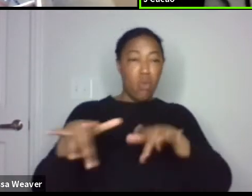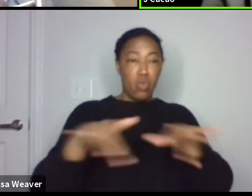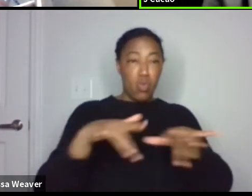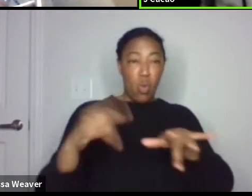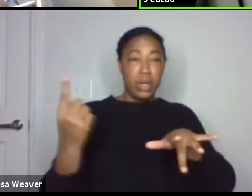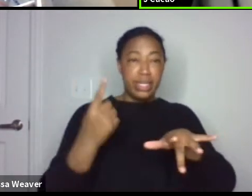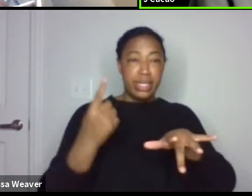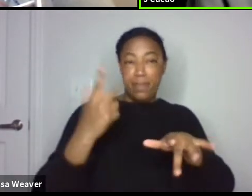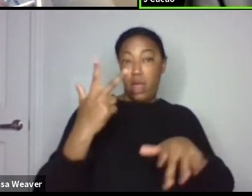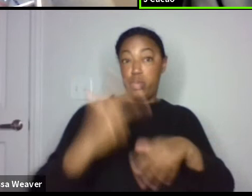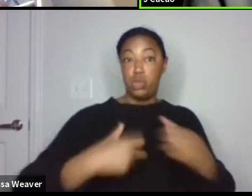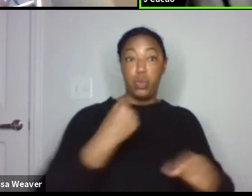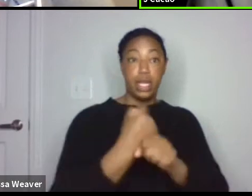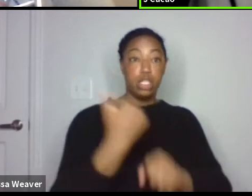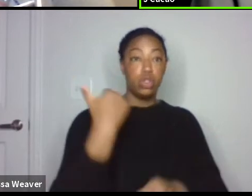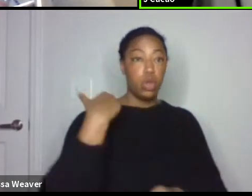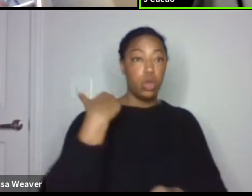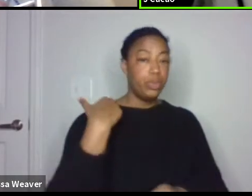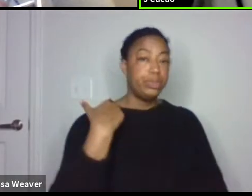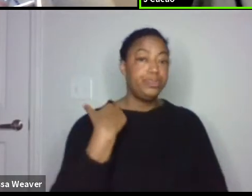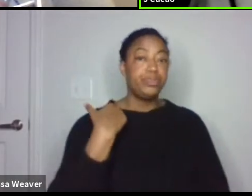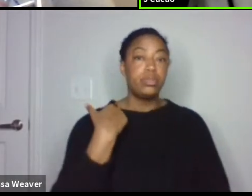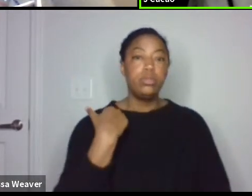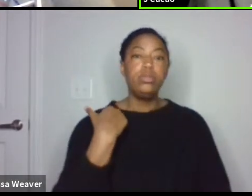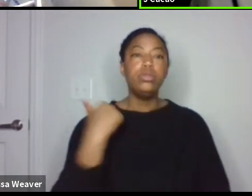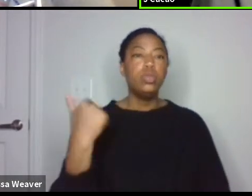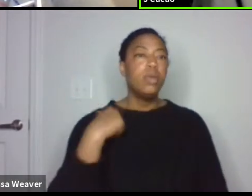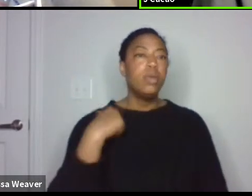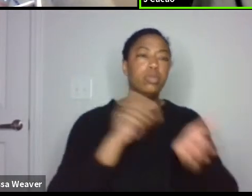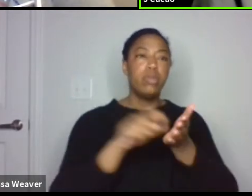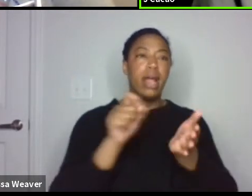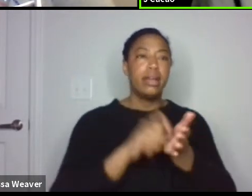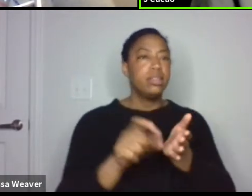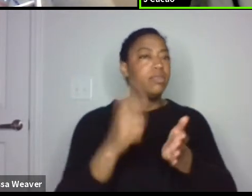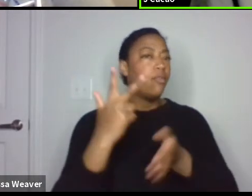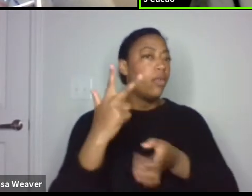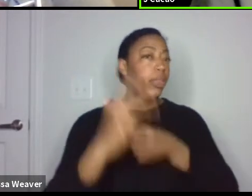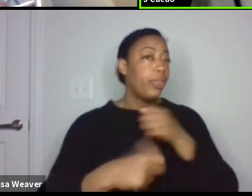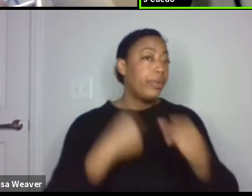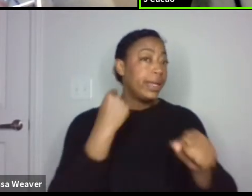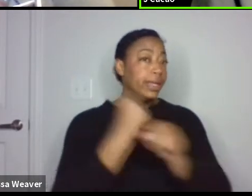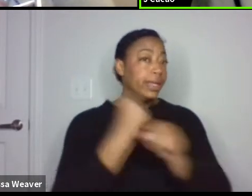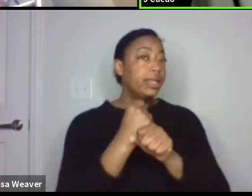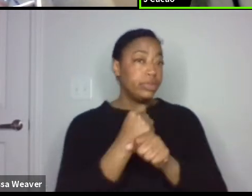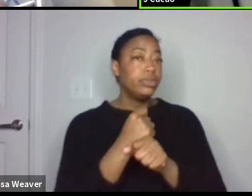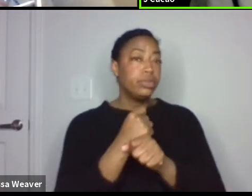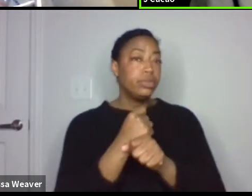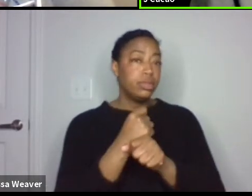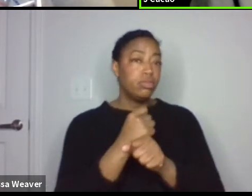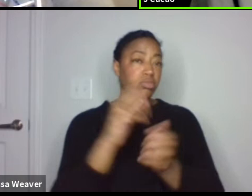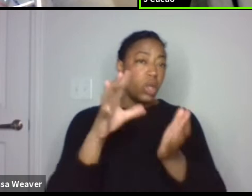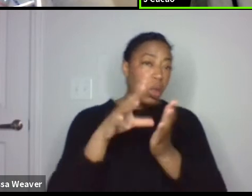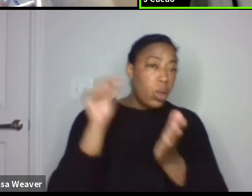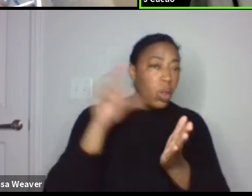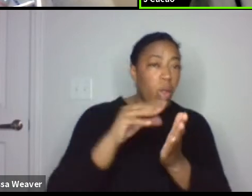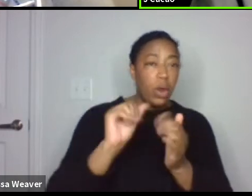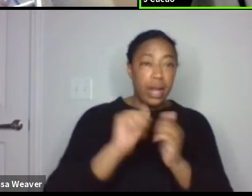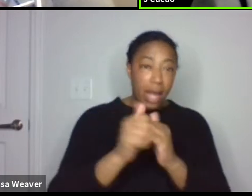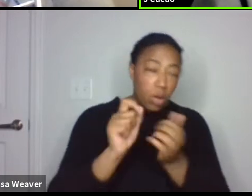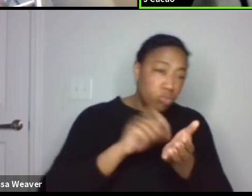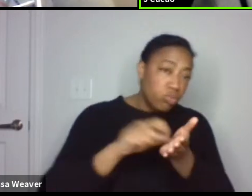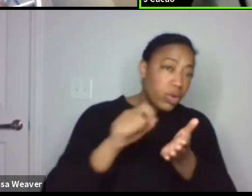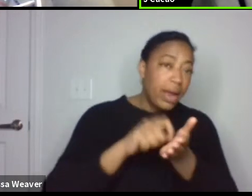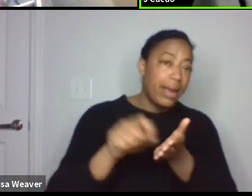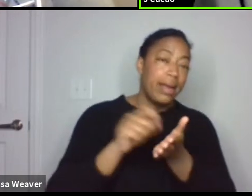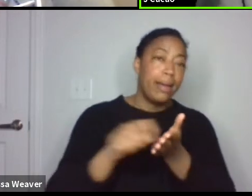ago. So I've been writing for about 3 years as far as learning the craft of just writing. And